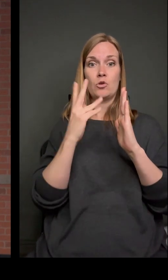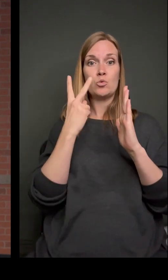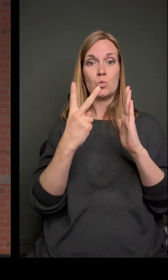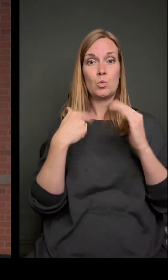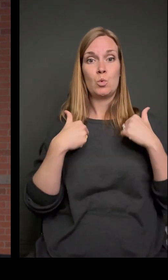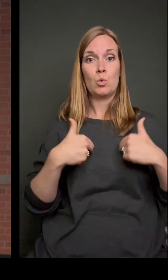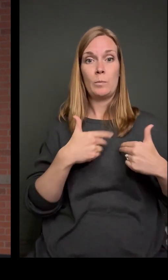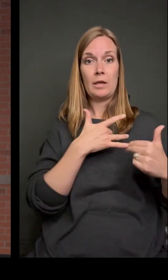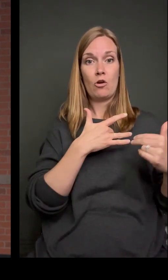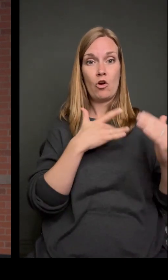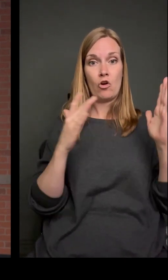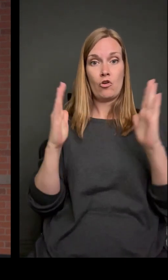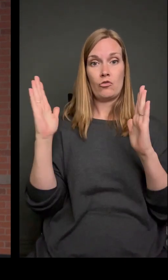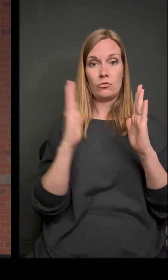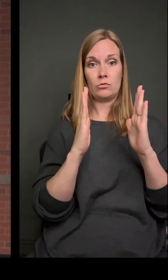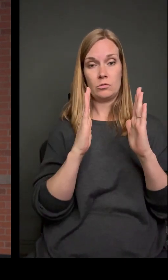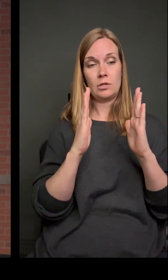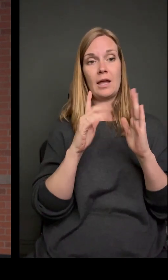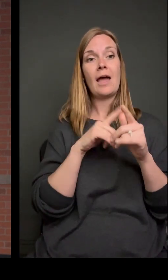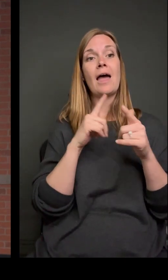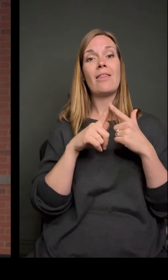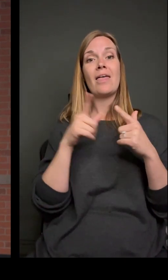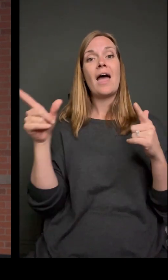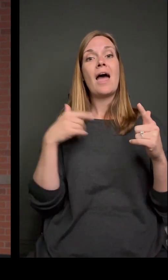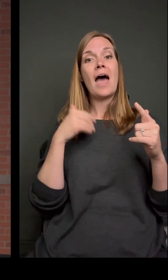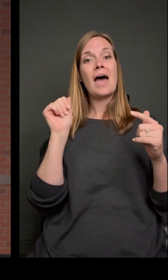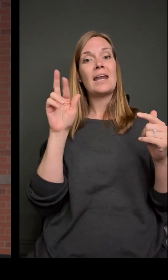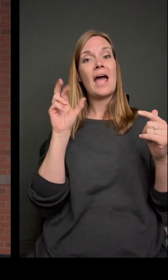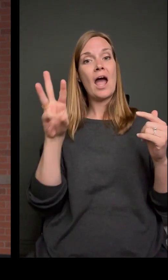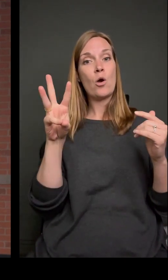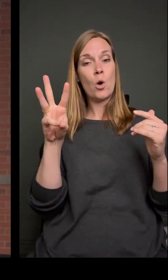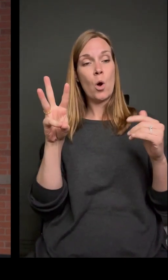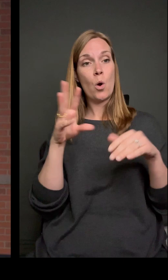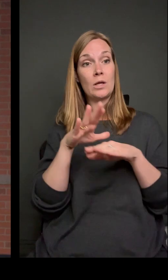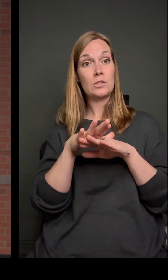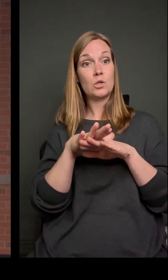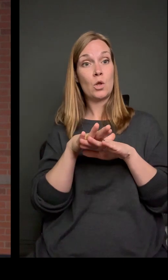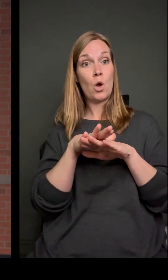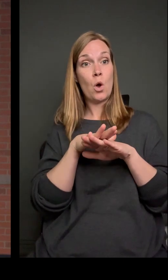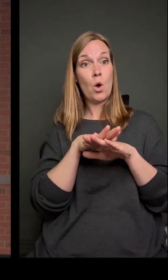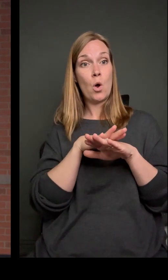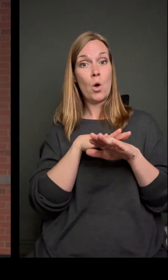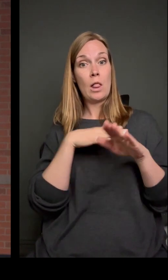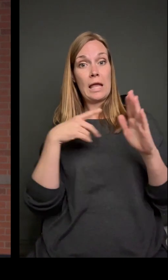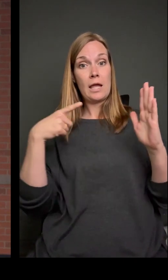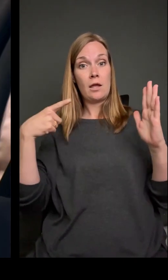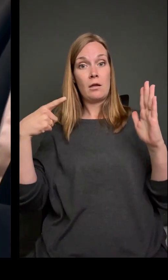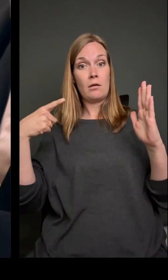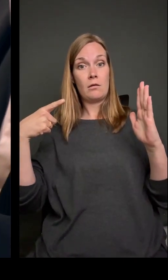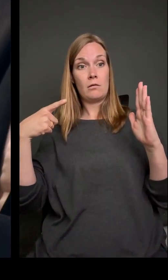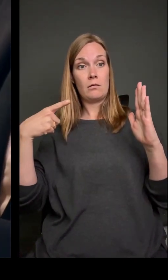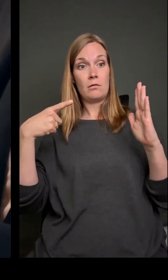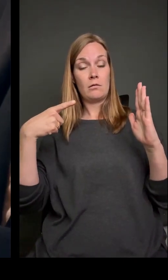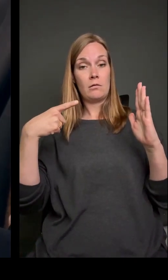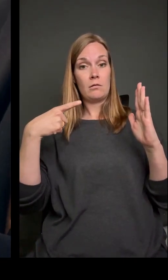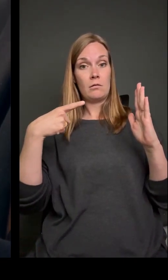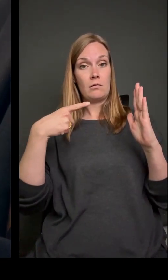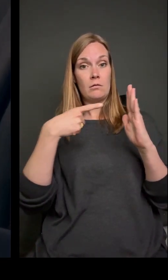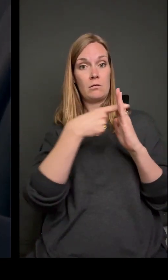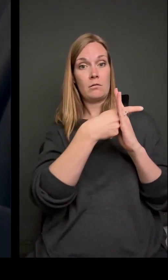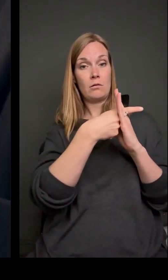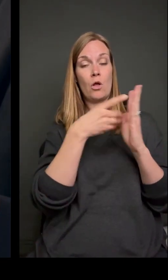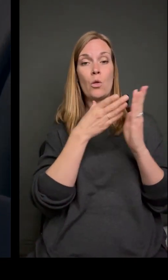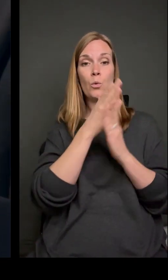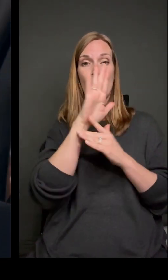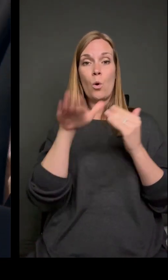took an arrow from Cupid's bow. Very slowly, very carefully, she began to pass that arrow through